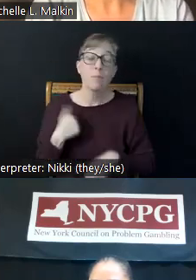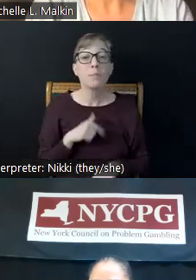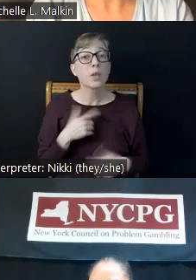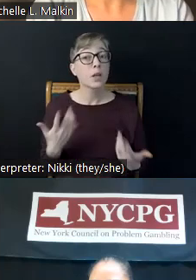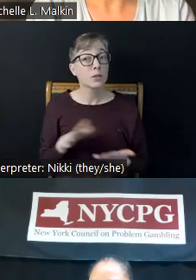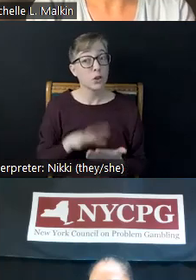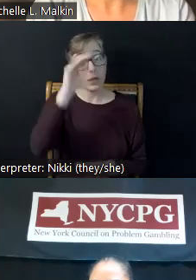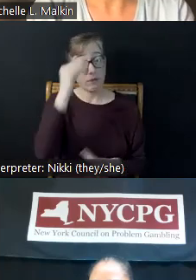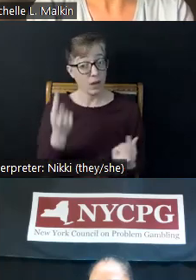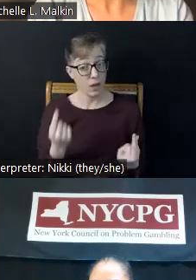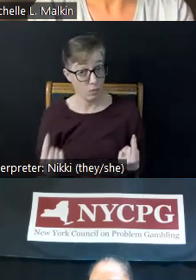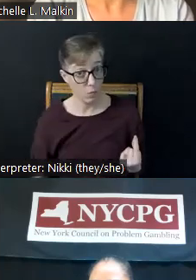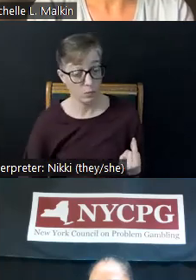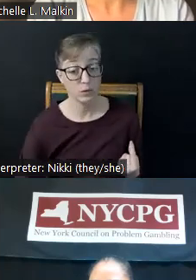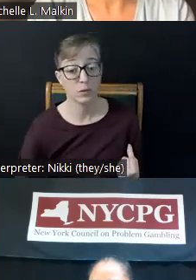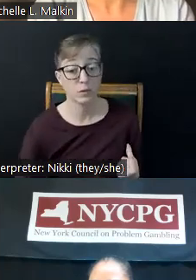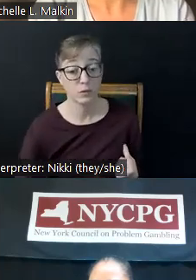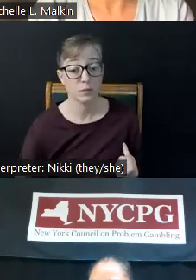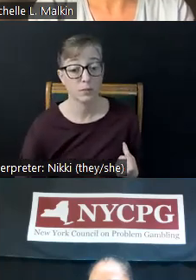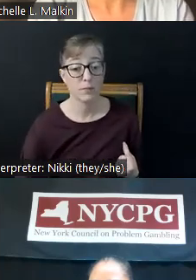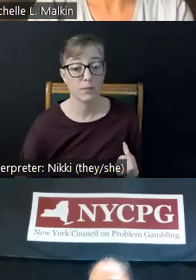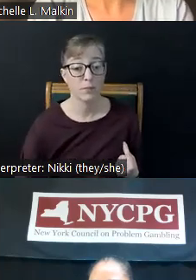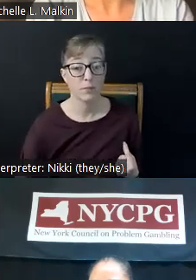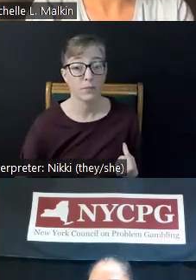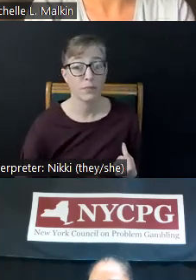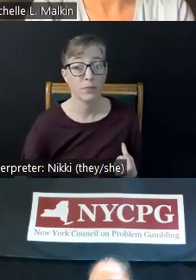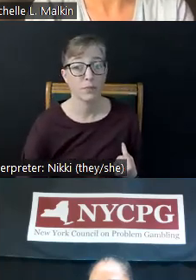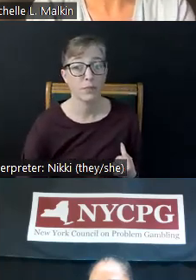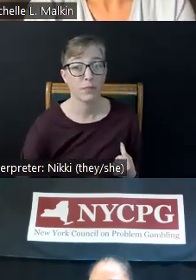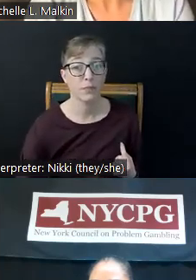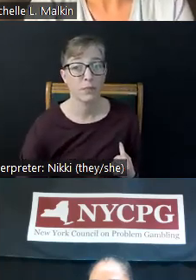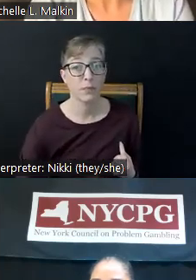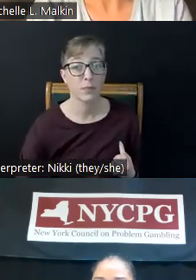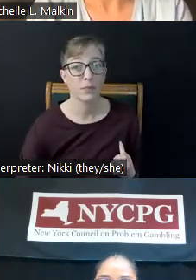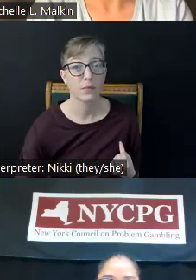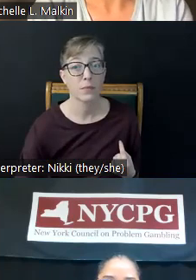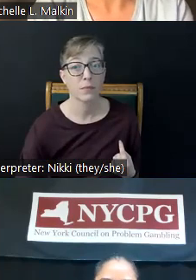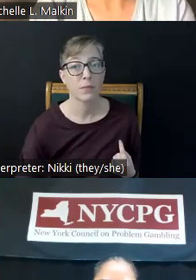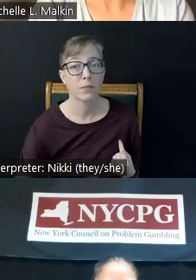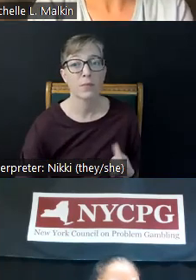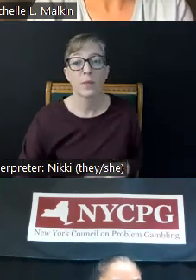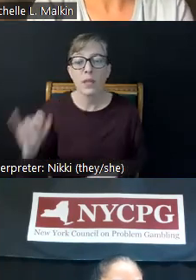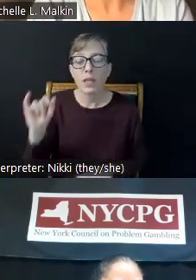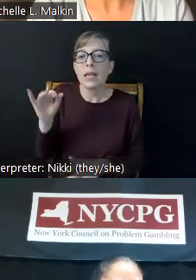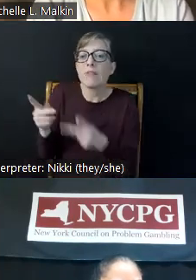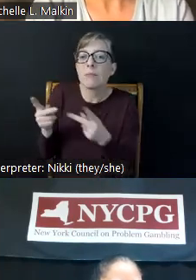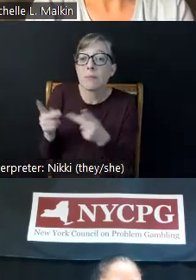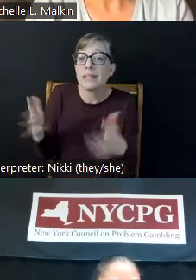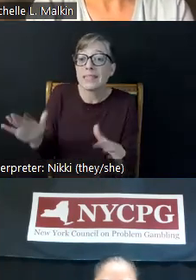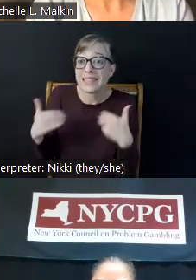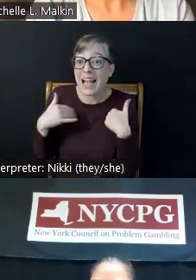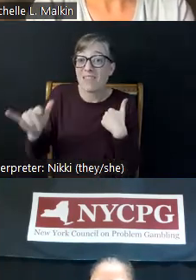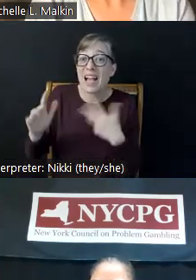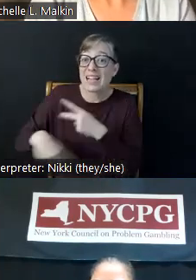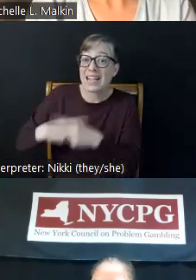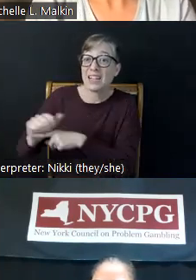those places that have had those kinds of trainings, they are much more likely to actually at least do the 2-question live back questionnaire